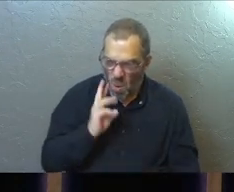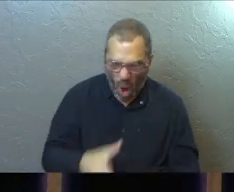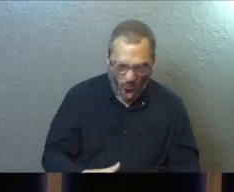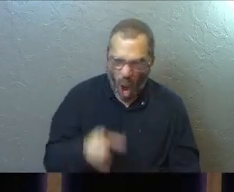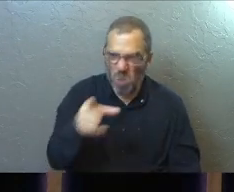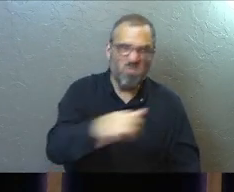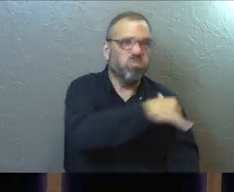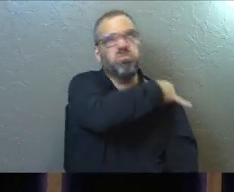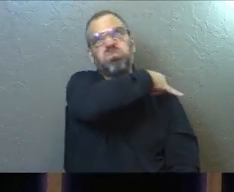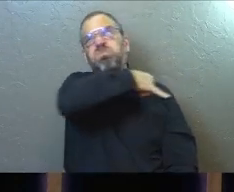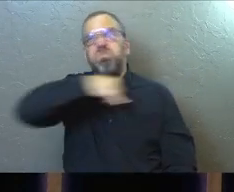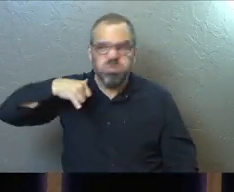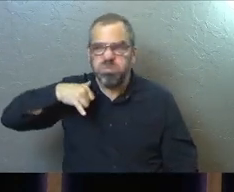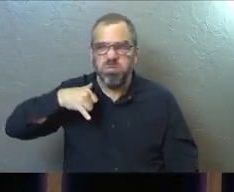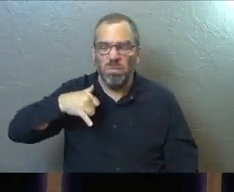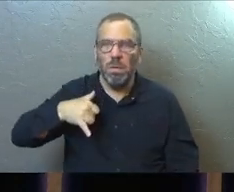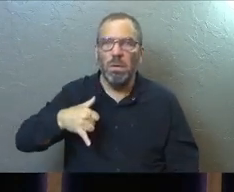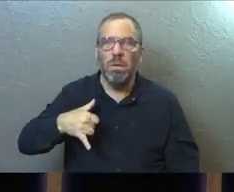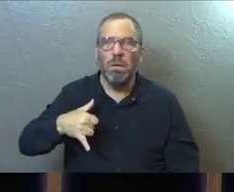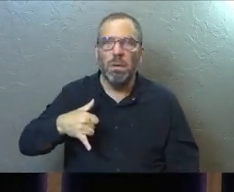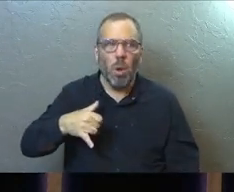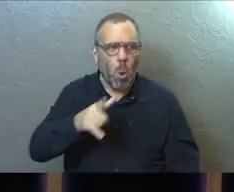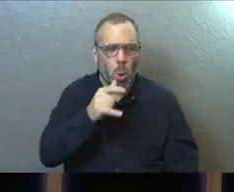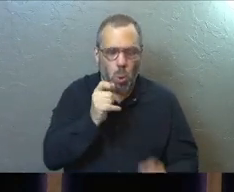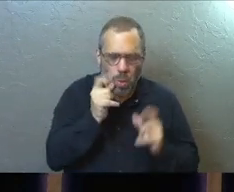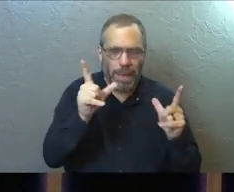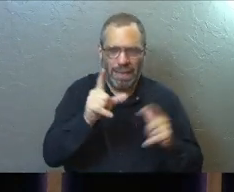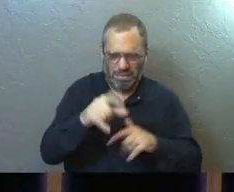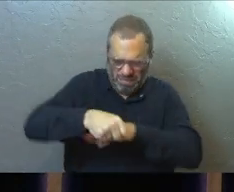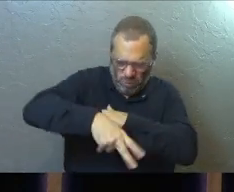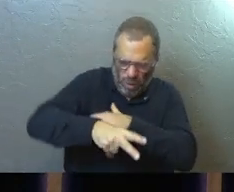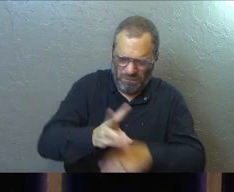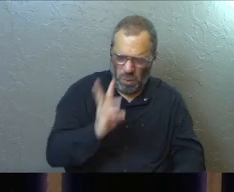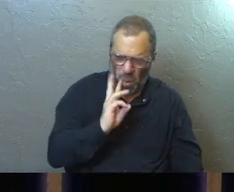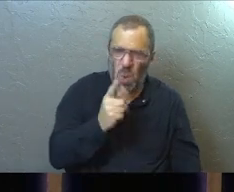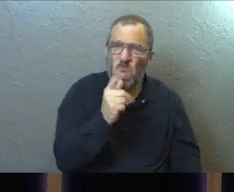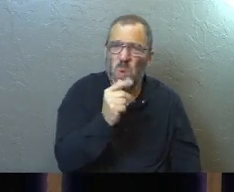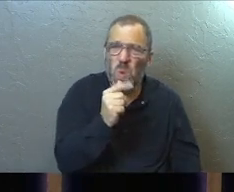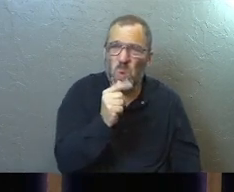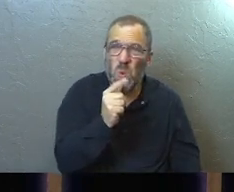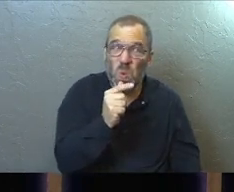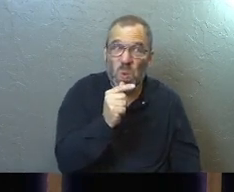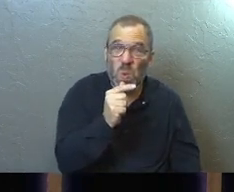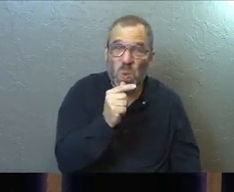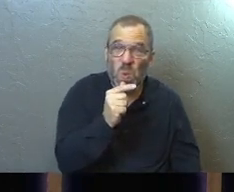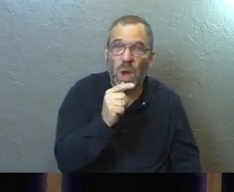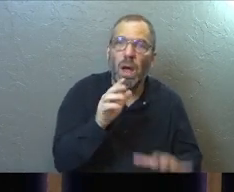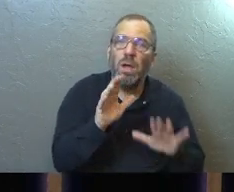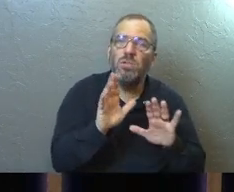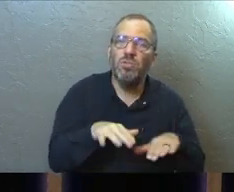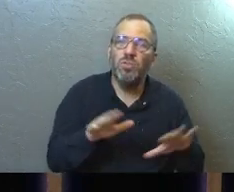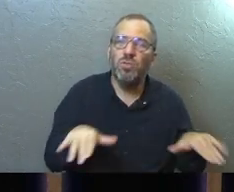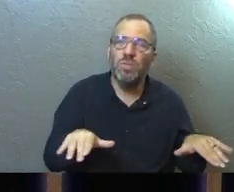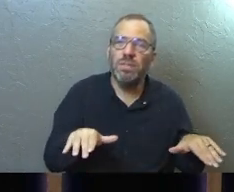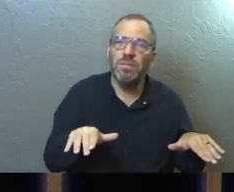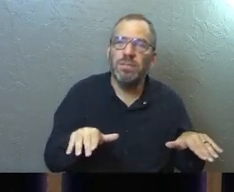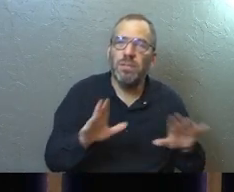Who could possibly wake up a king in the middle of the night for a drink of water? His child